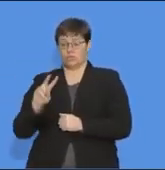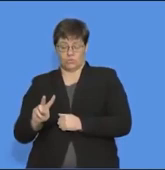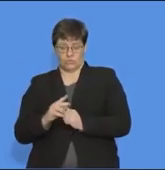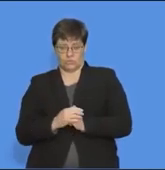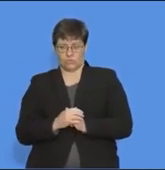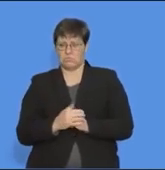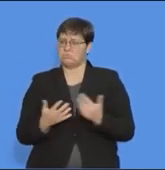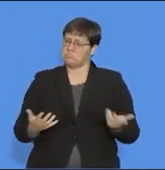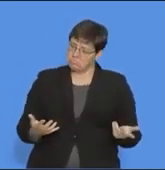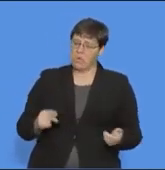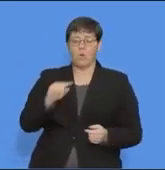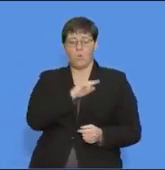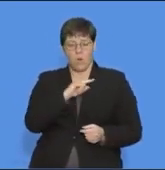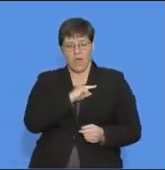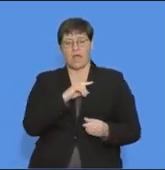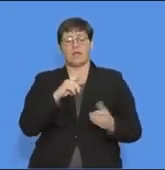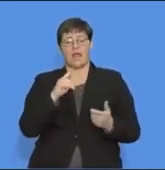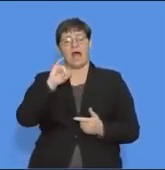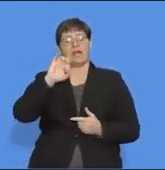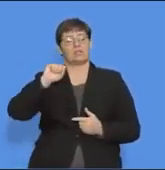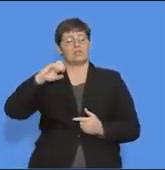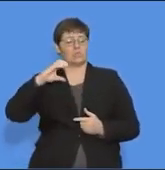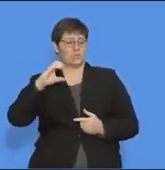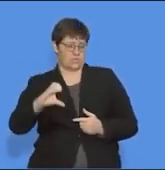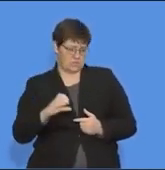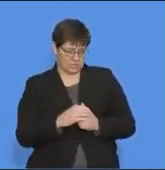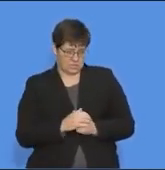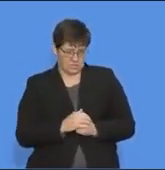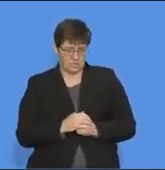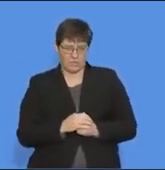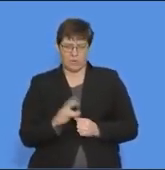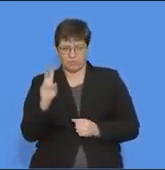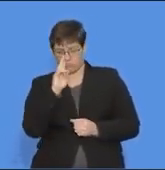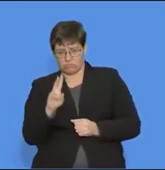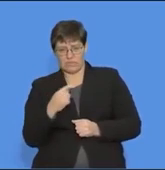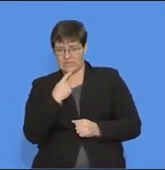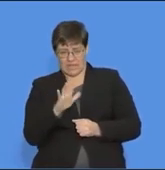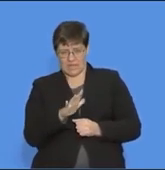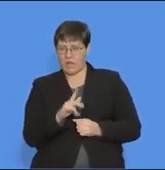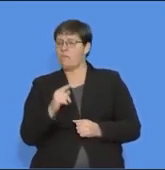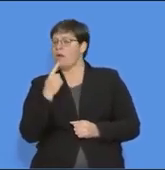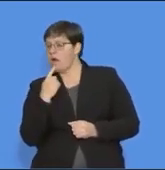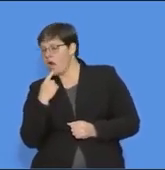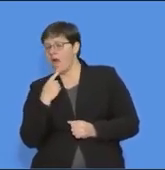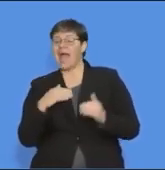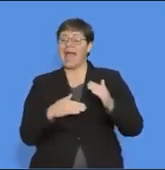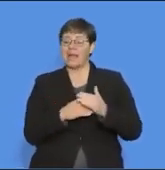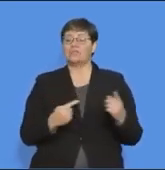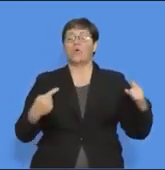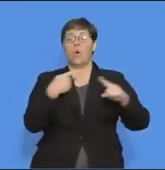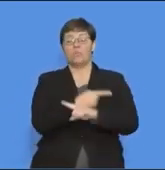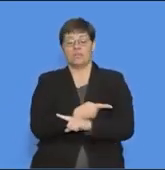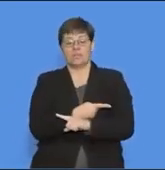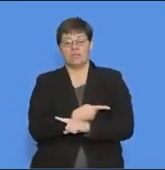Q2, which because is an isosceles triangle. But remember, you don't say such things, right? You say angles